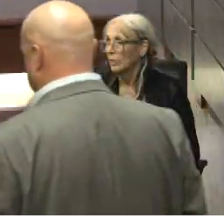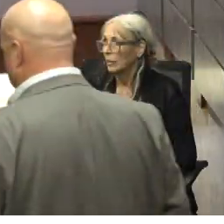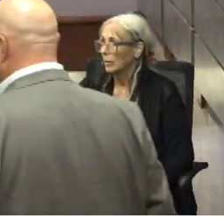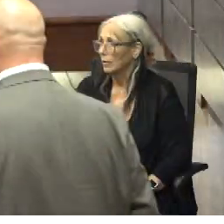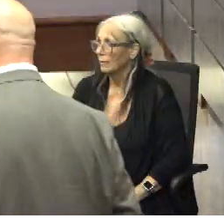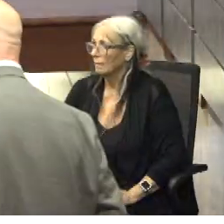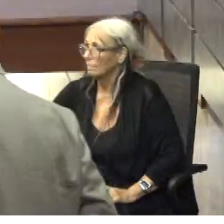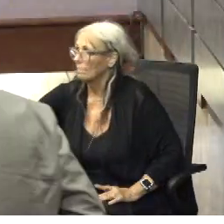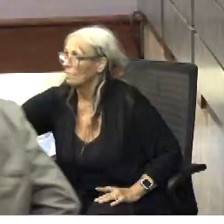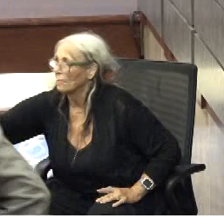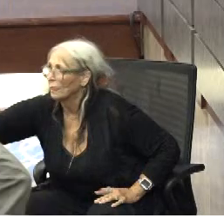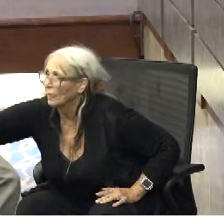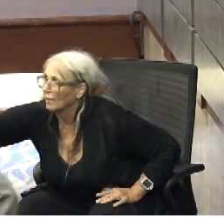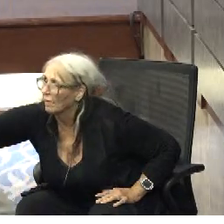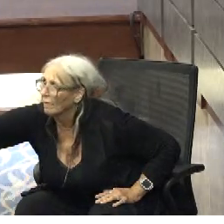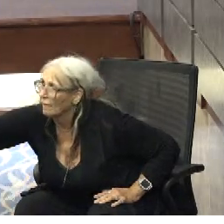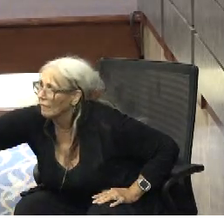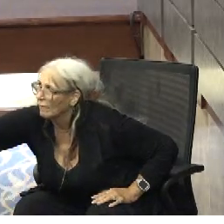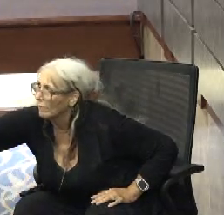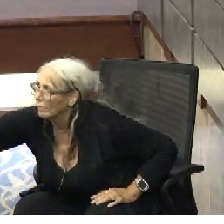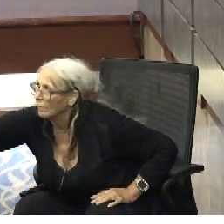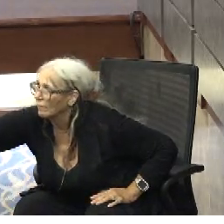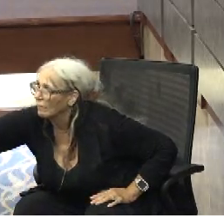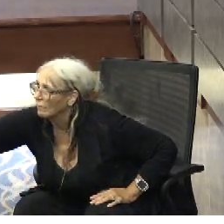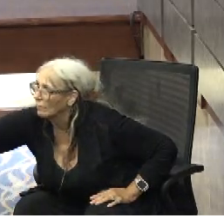sure we're on the same page.